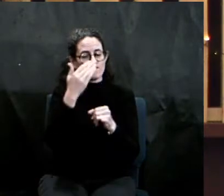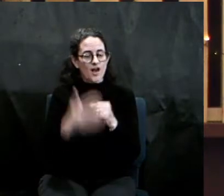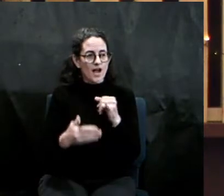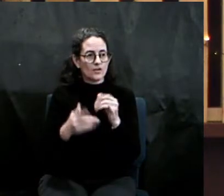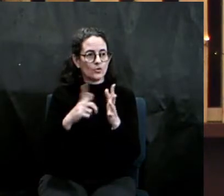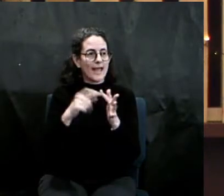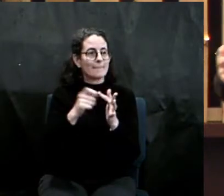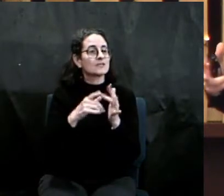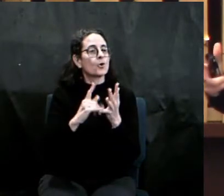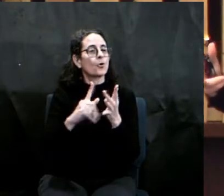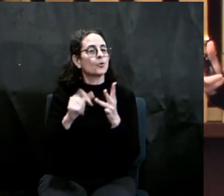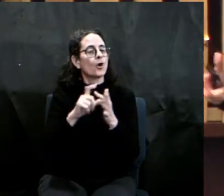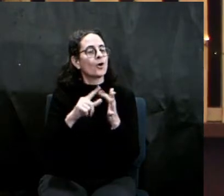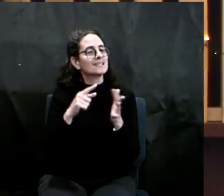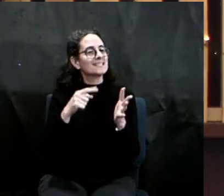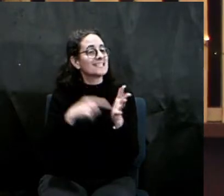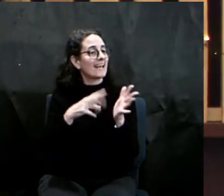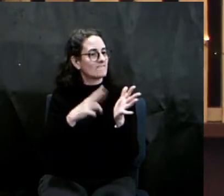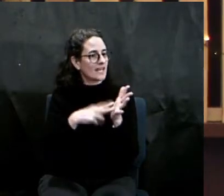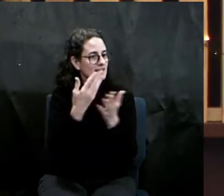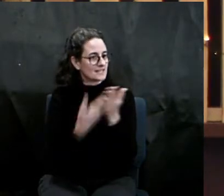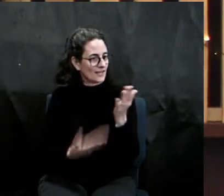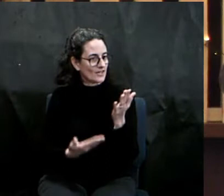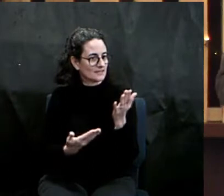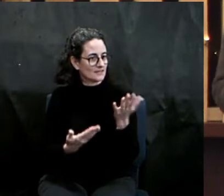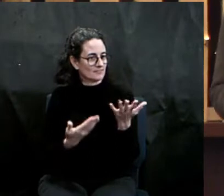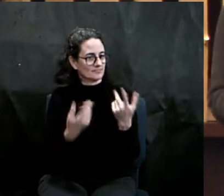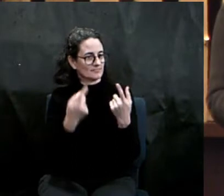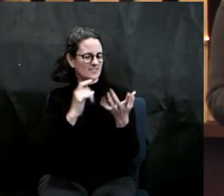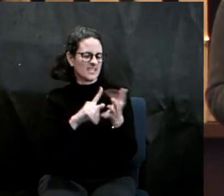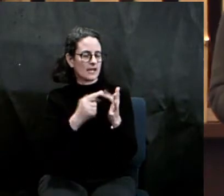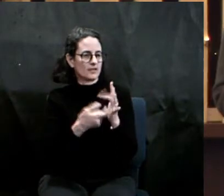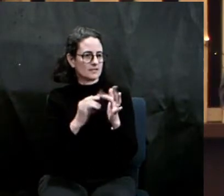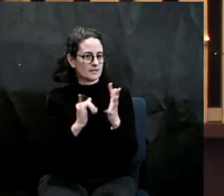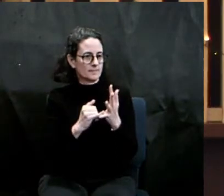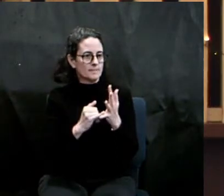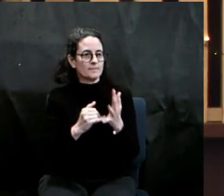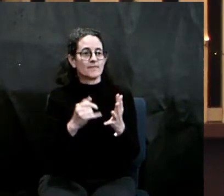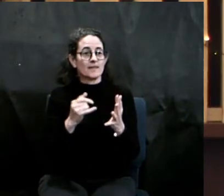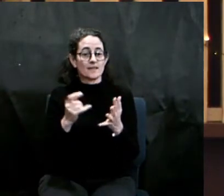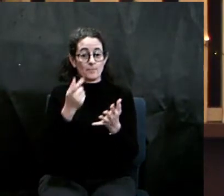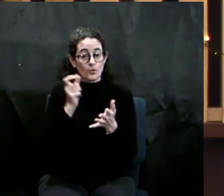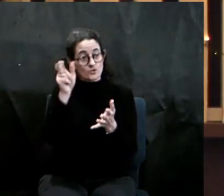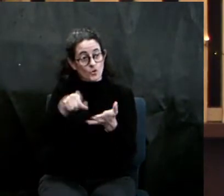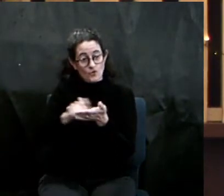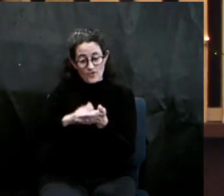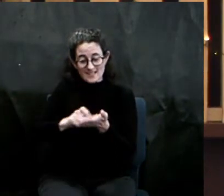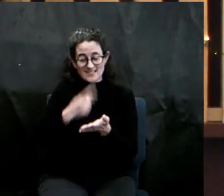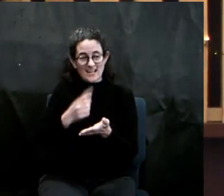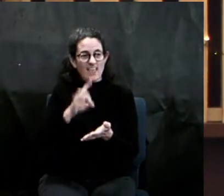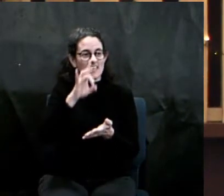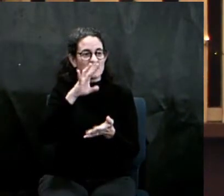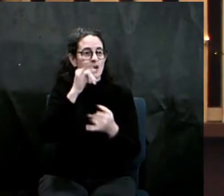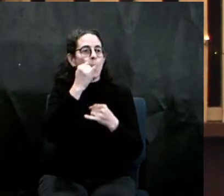series. The author gave a list of what they considered to be the 10 worst final episodes in